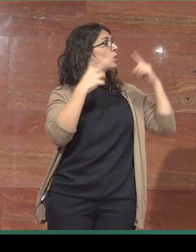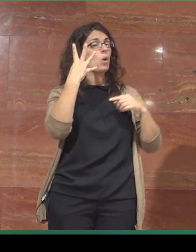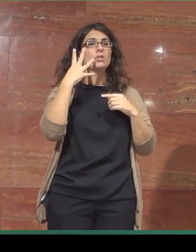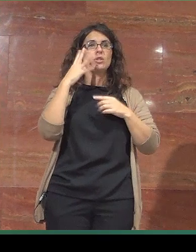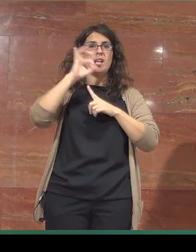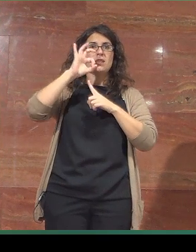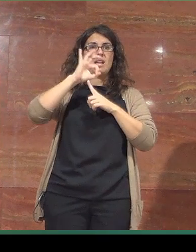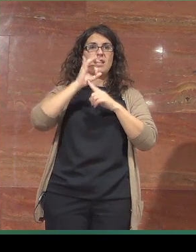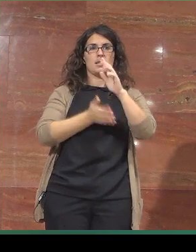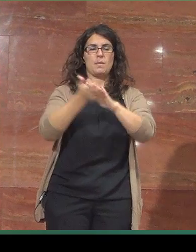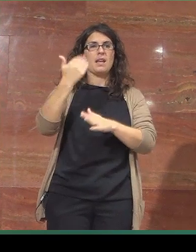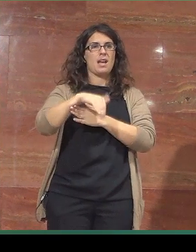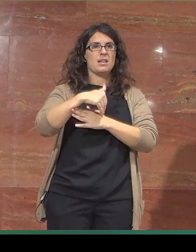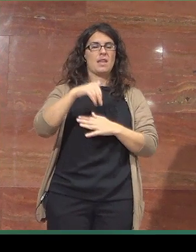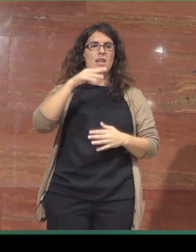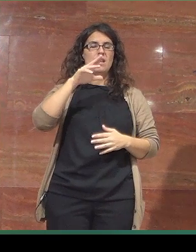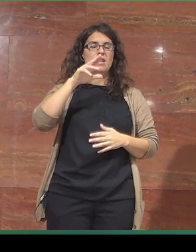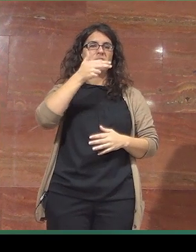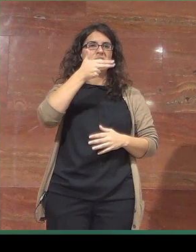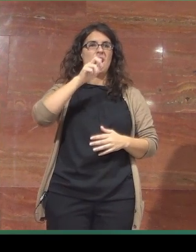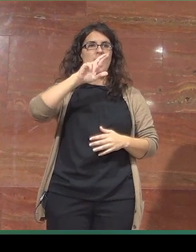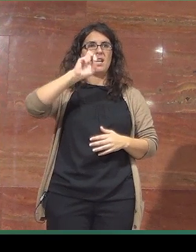spelled incorrectly with 2 R's.